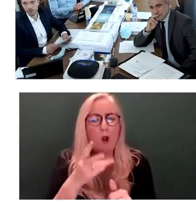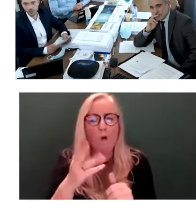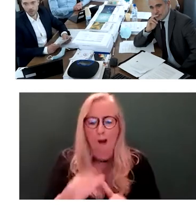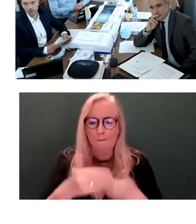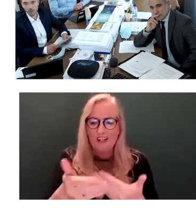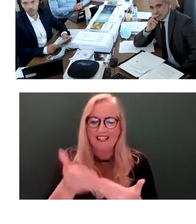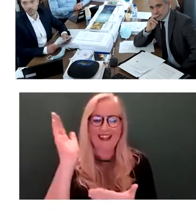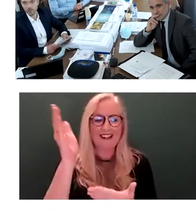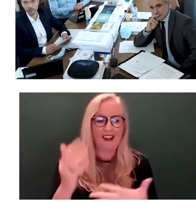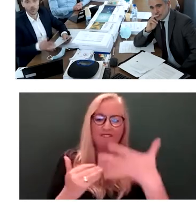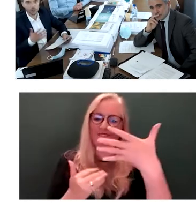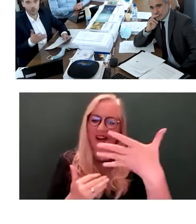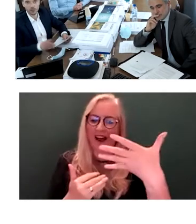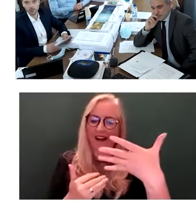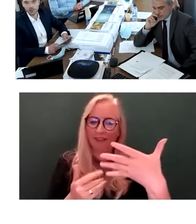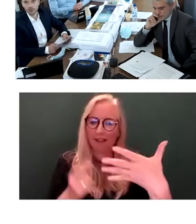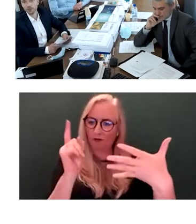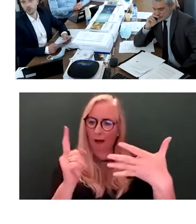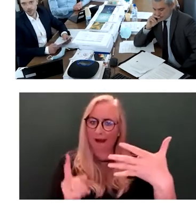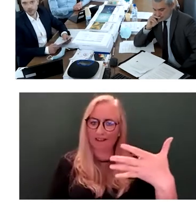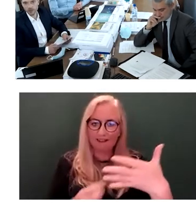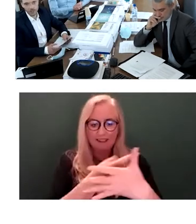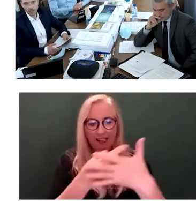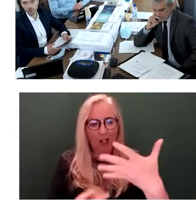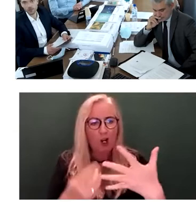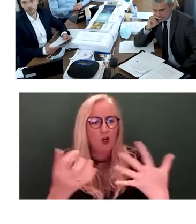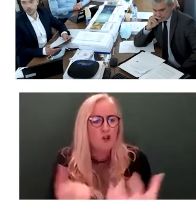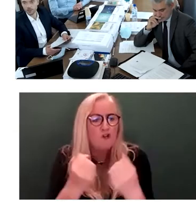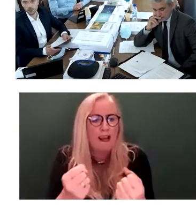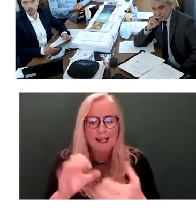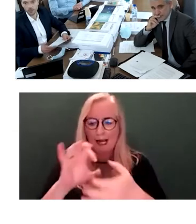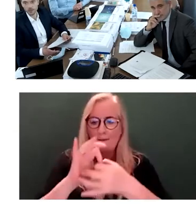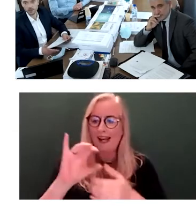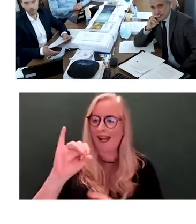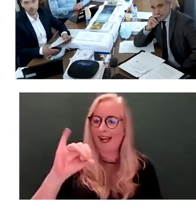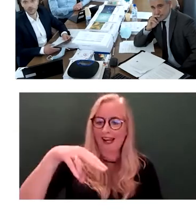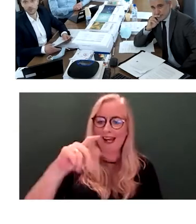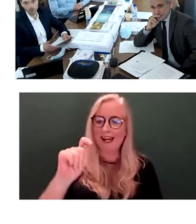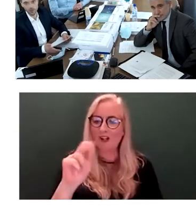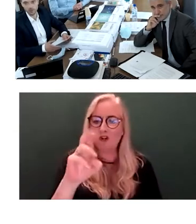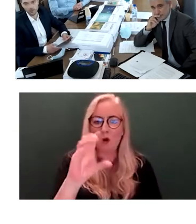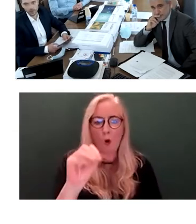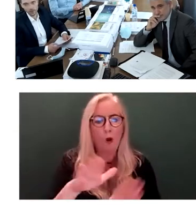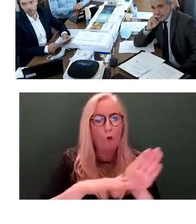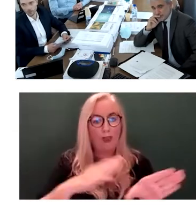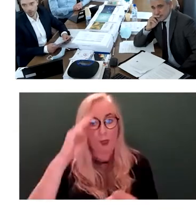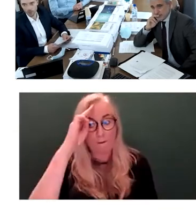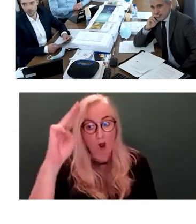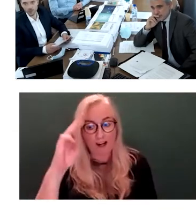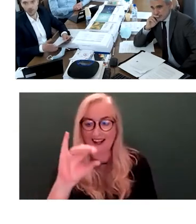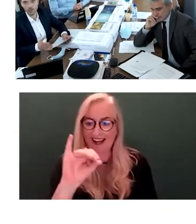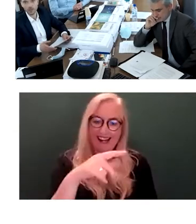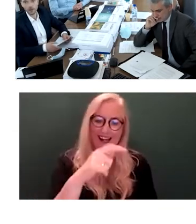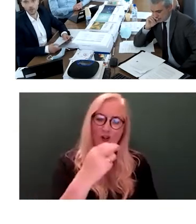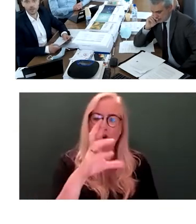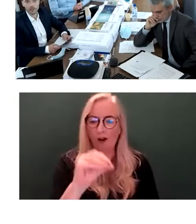five of our key recommendations, which are, first of all, to strengthen the engagement of INTRO with employers, so INTRO being the Public Employment